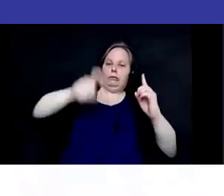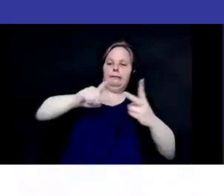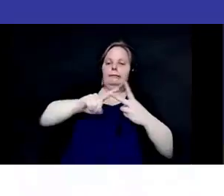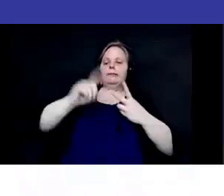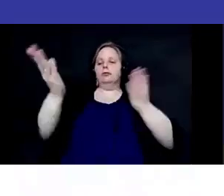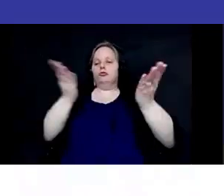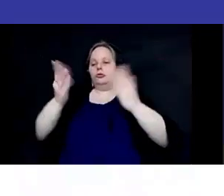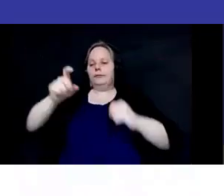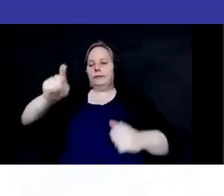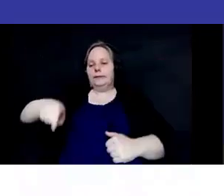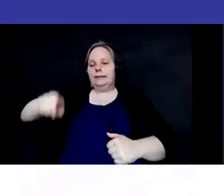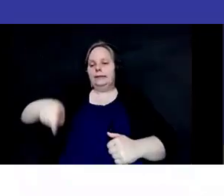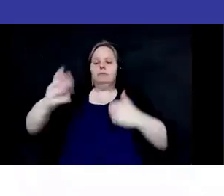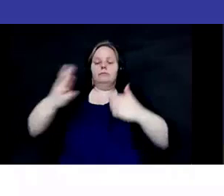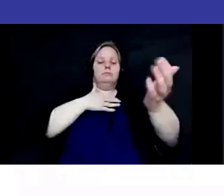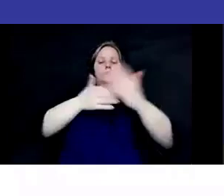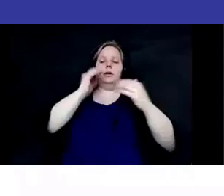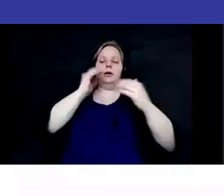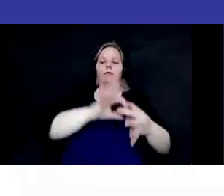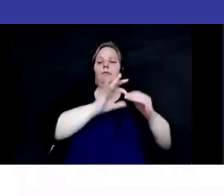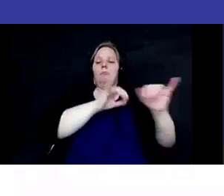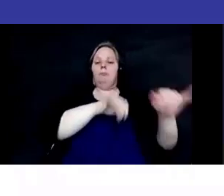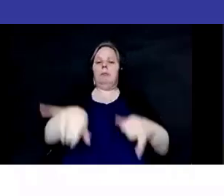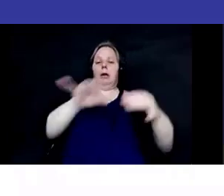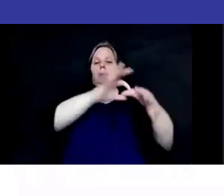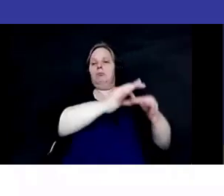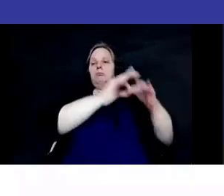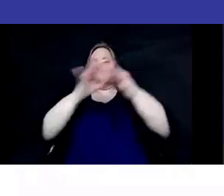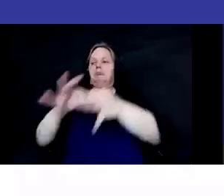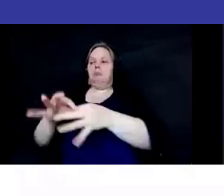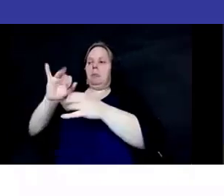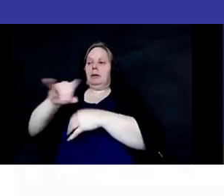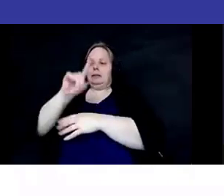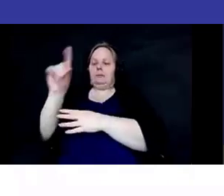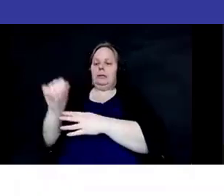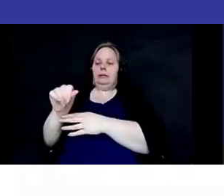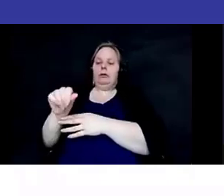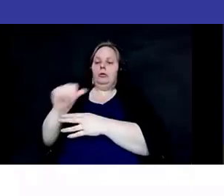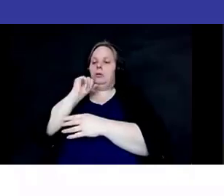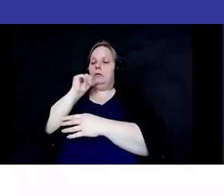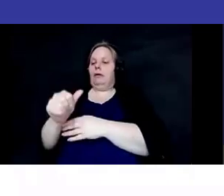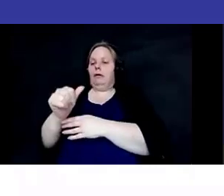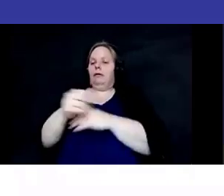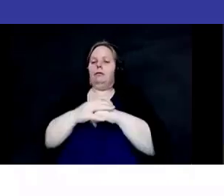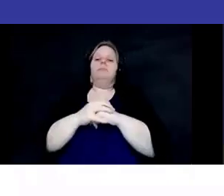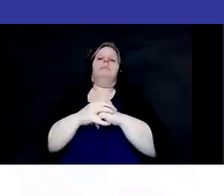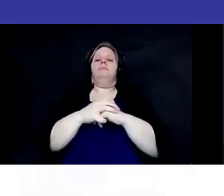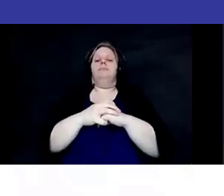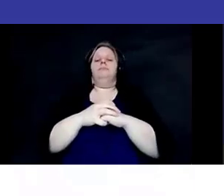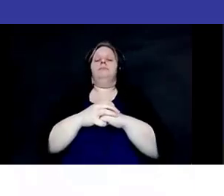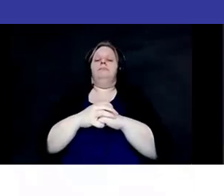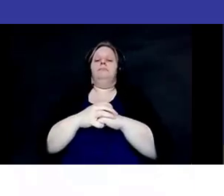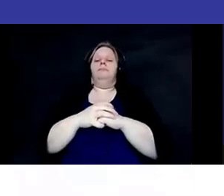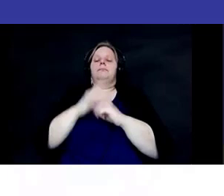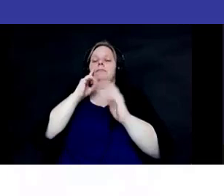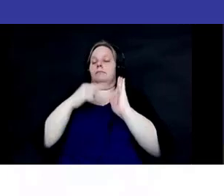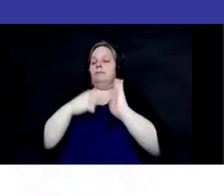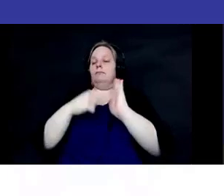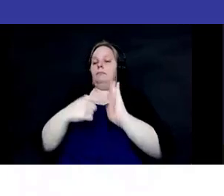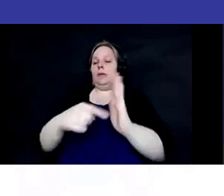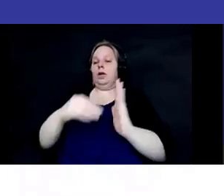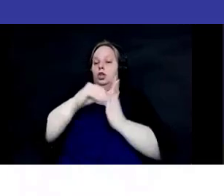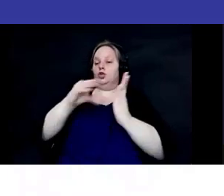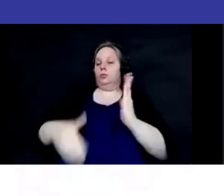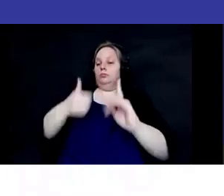not commonly linked to the disability category in which the child has been classified. For instance, a student with